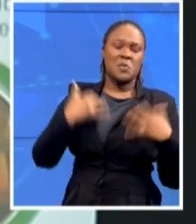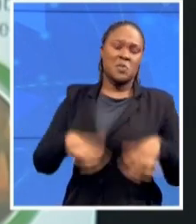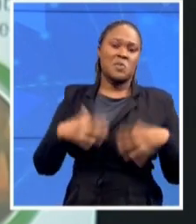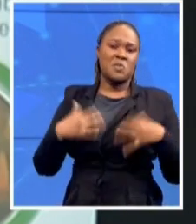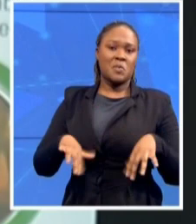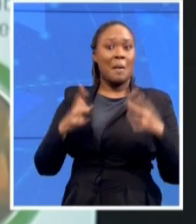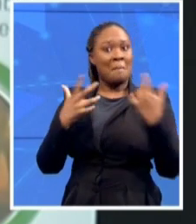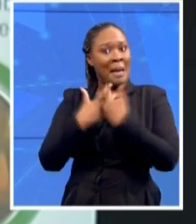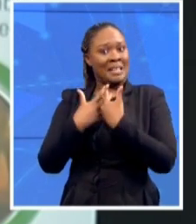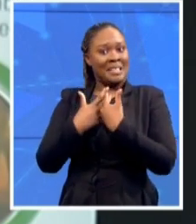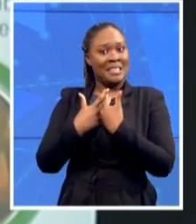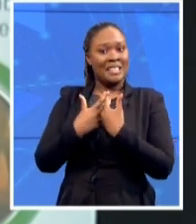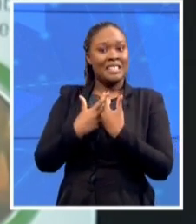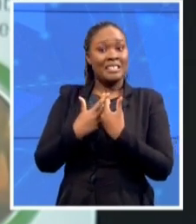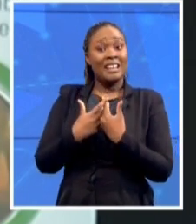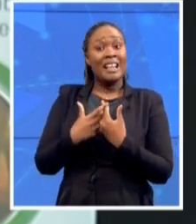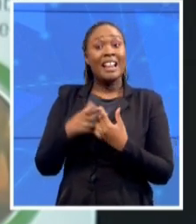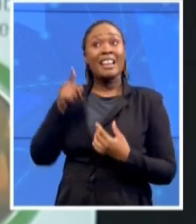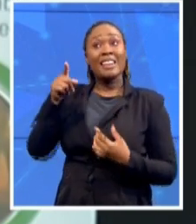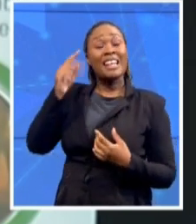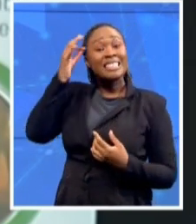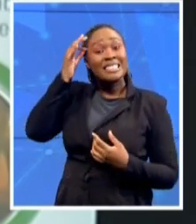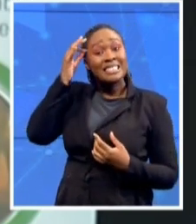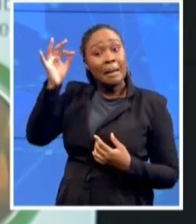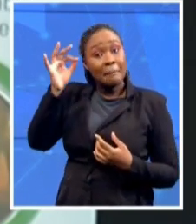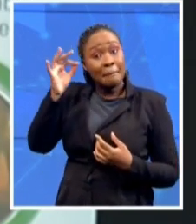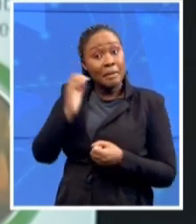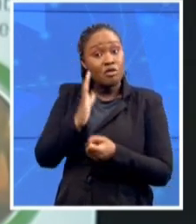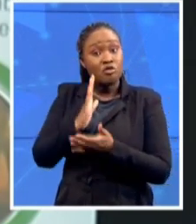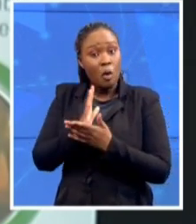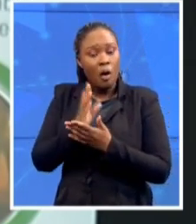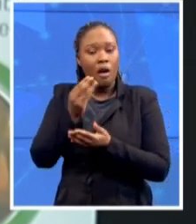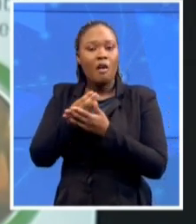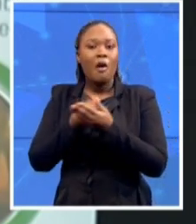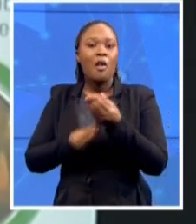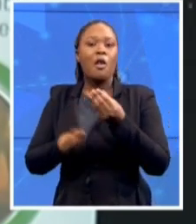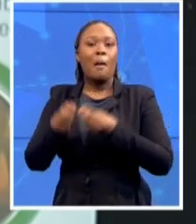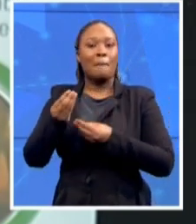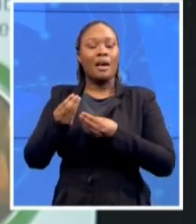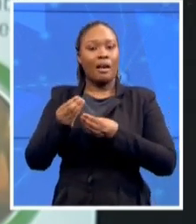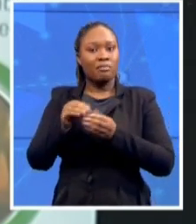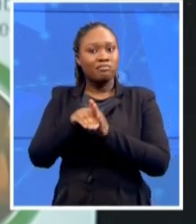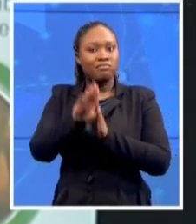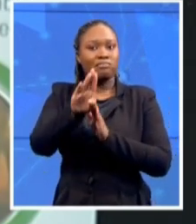to enable economic growth and investment, rather than hindering those things